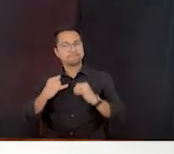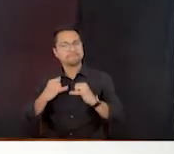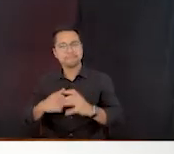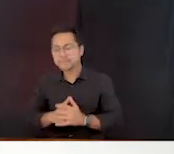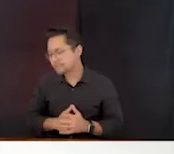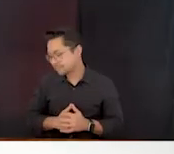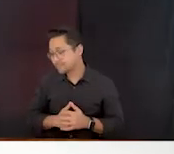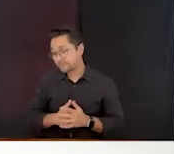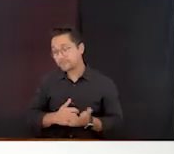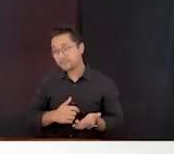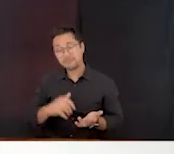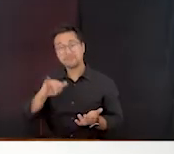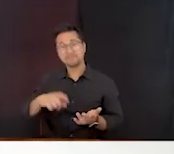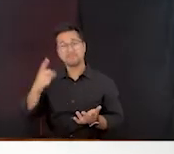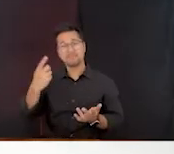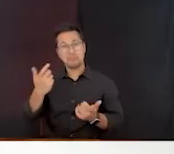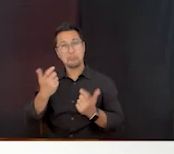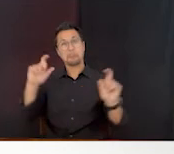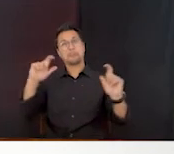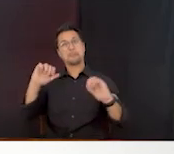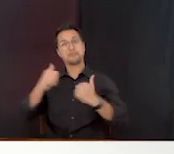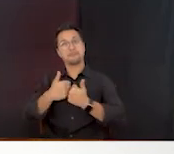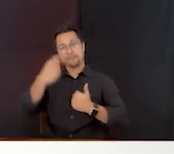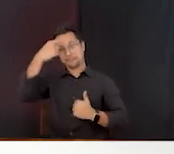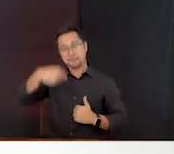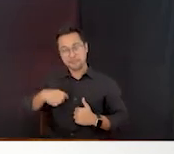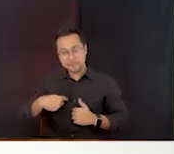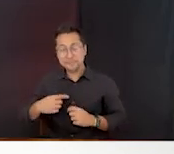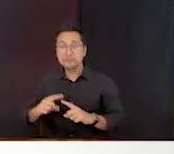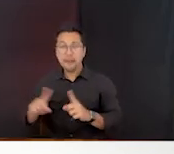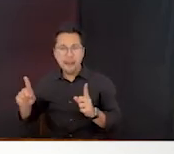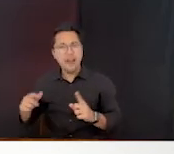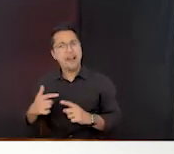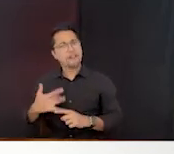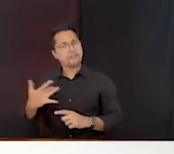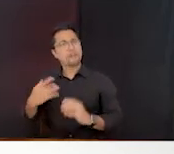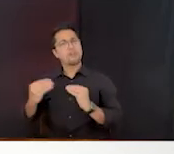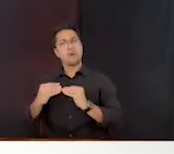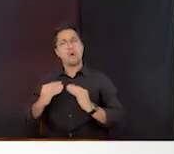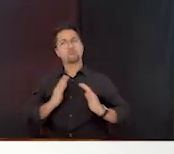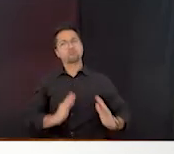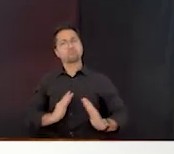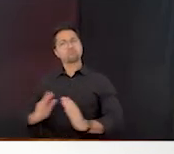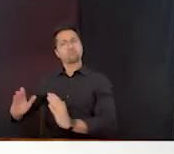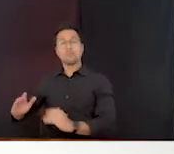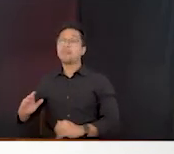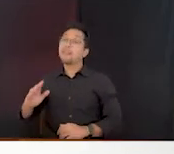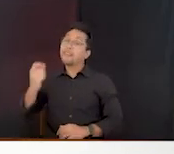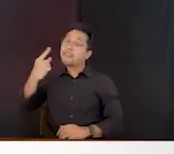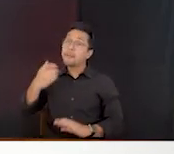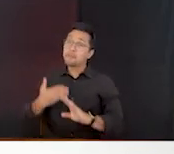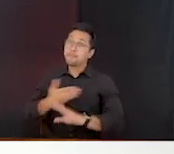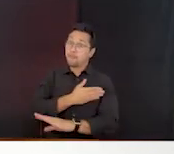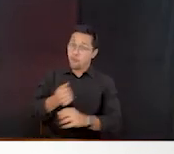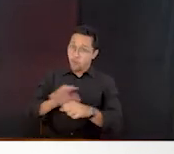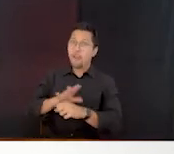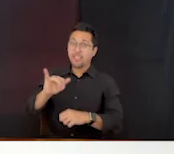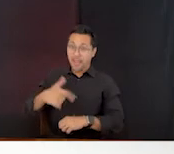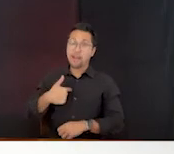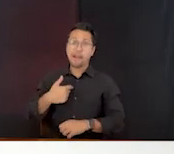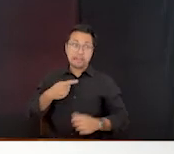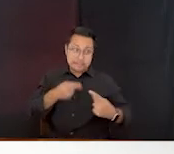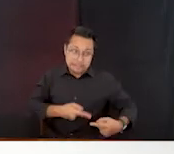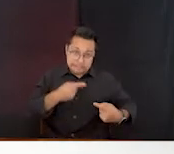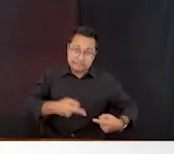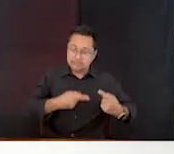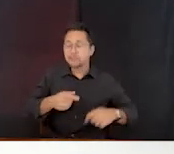So that was the biggest challenge for me, but then in a way it made me more organized, and that was something I was struggling with. And actually with this